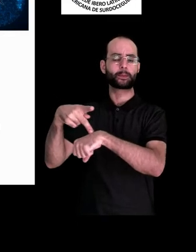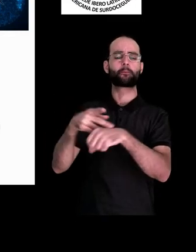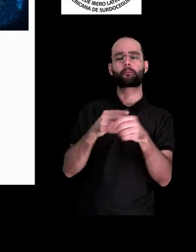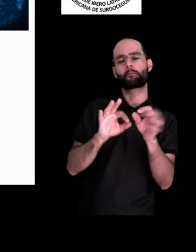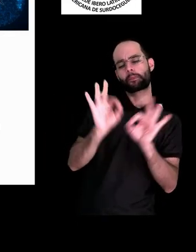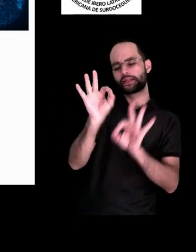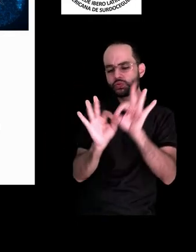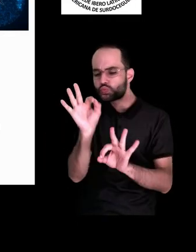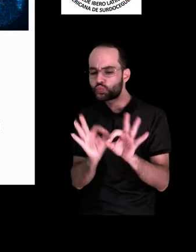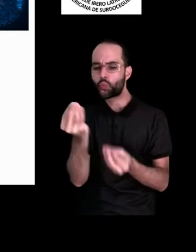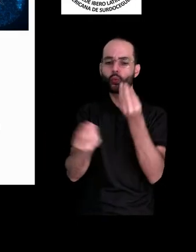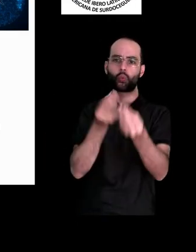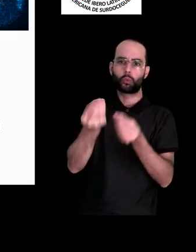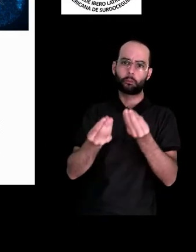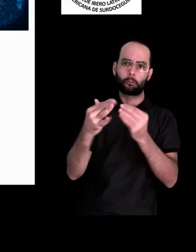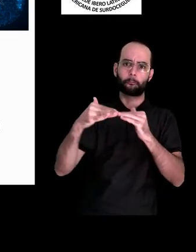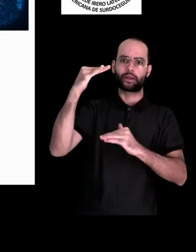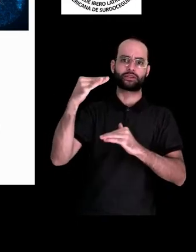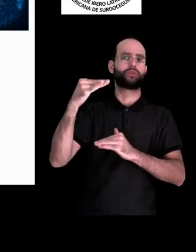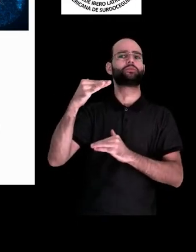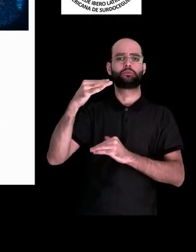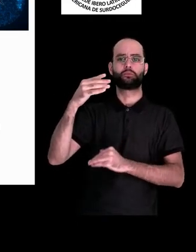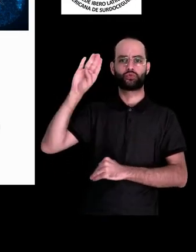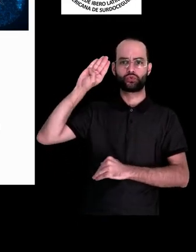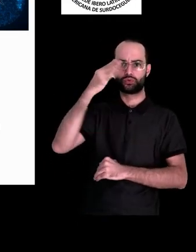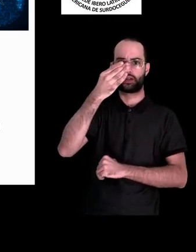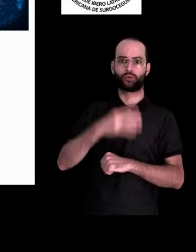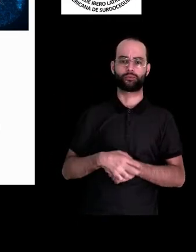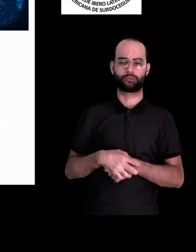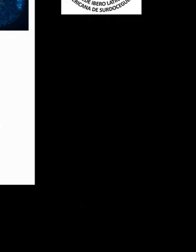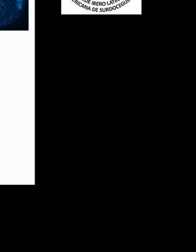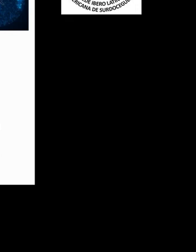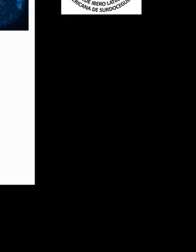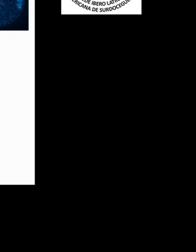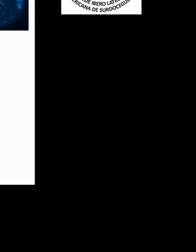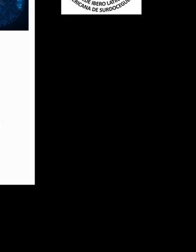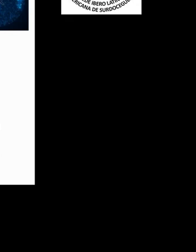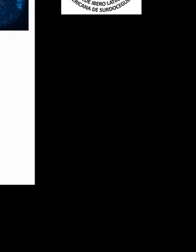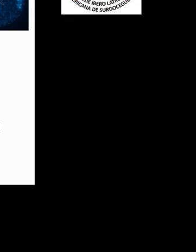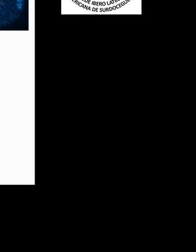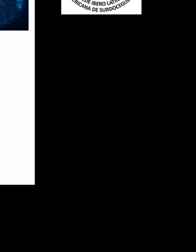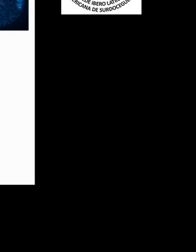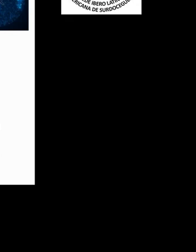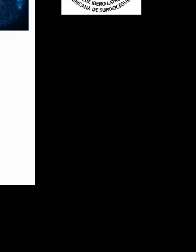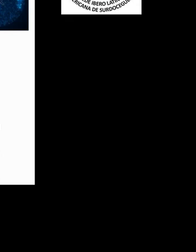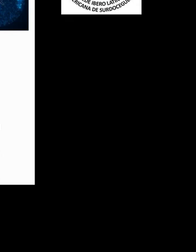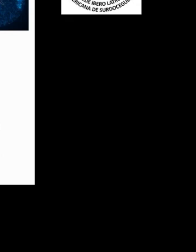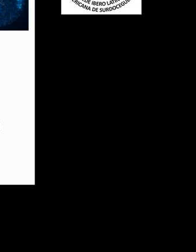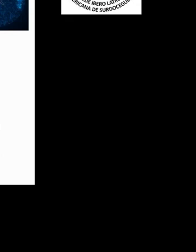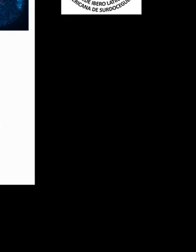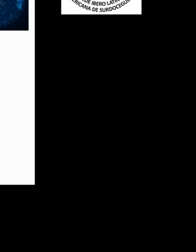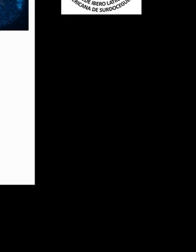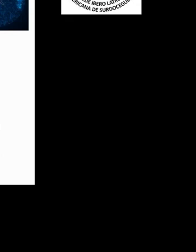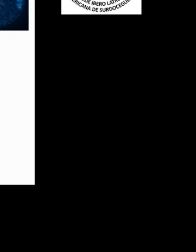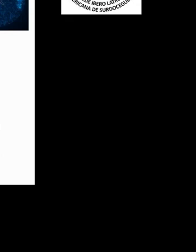To the right is a colored image with a black background. There is a blue magnifying glass with its outline in